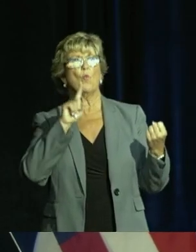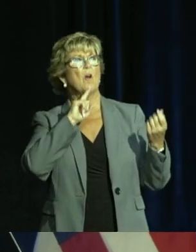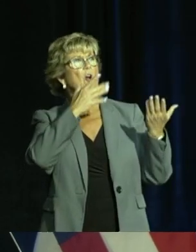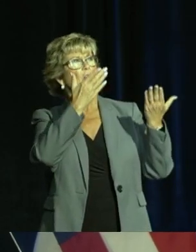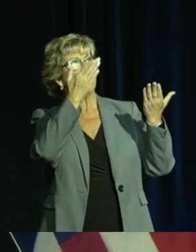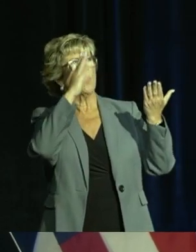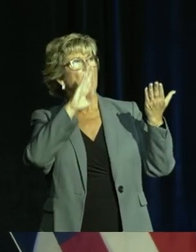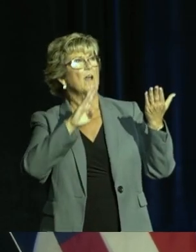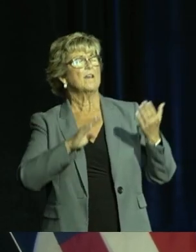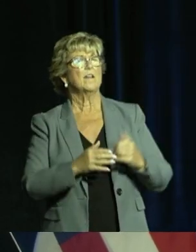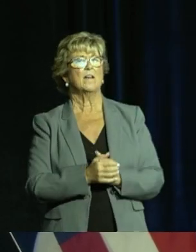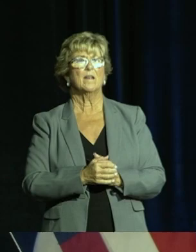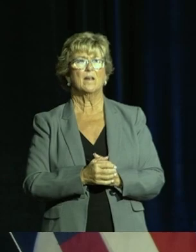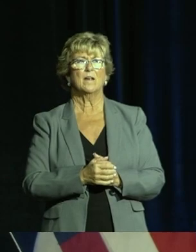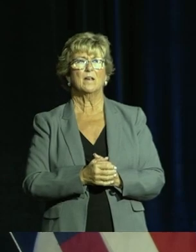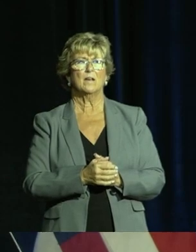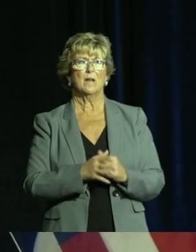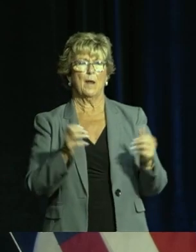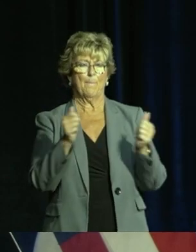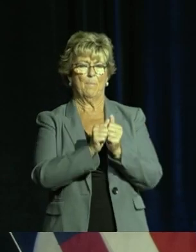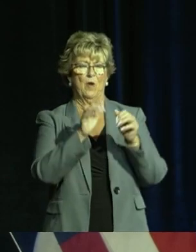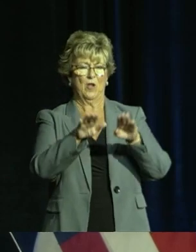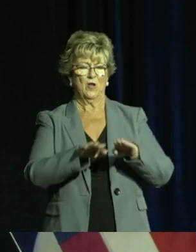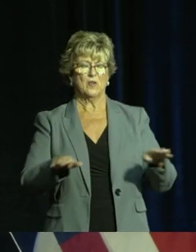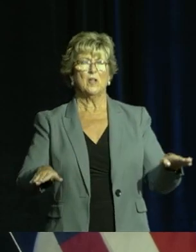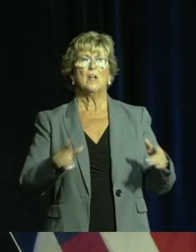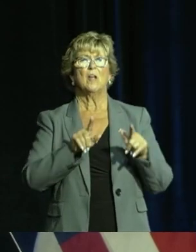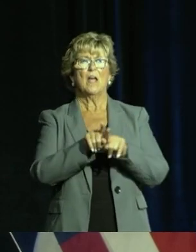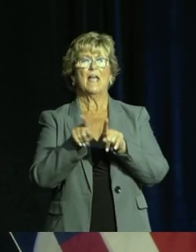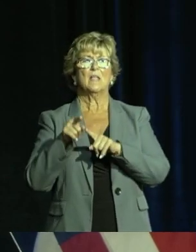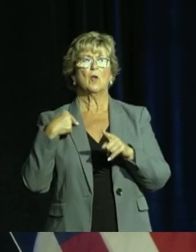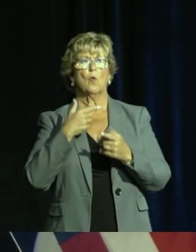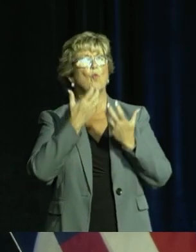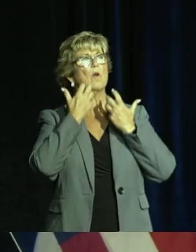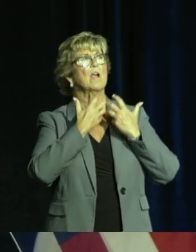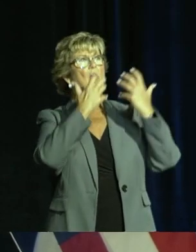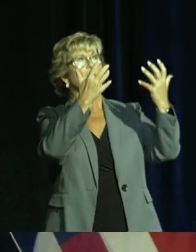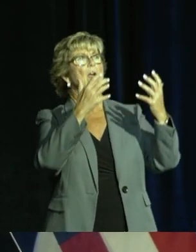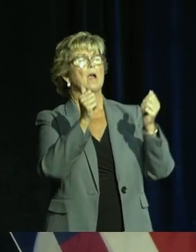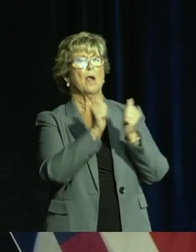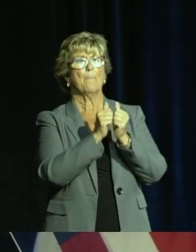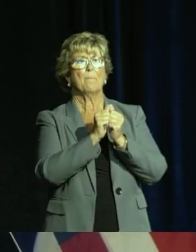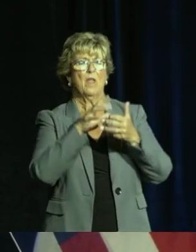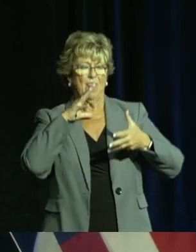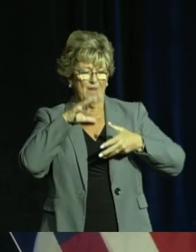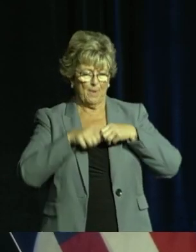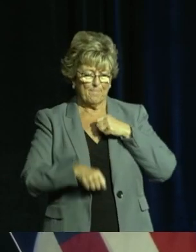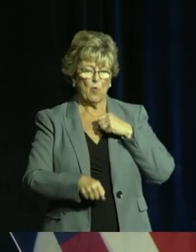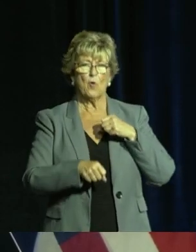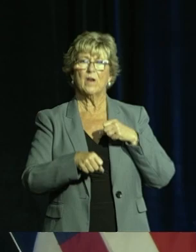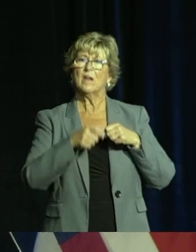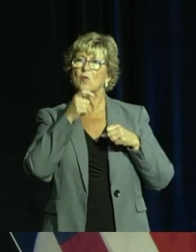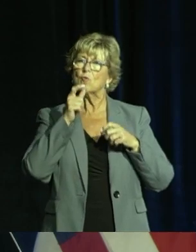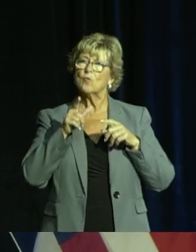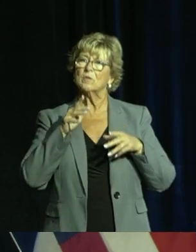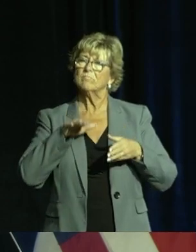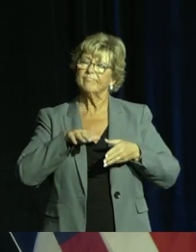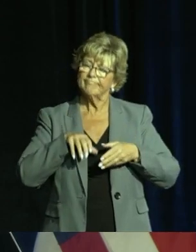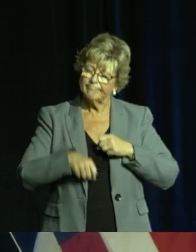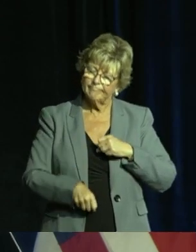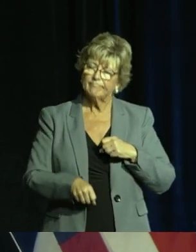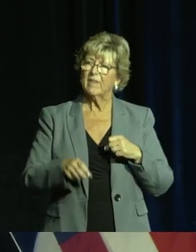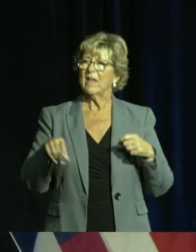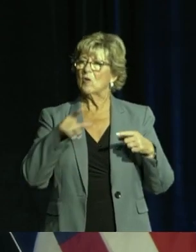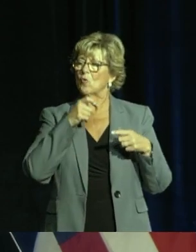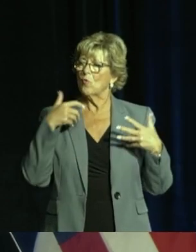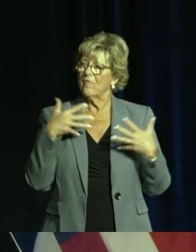God? Be with the children who cry out. Be with the mourners and the grievers. Be with the